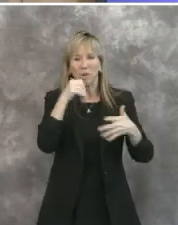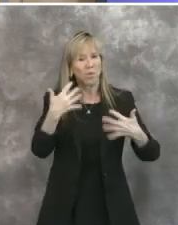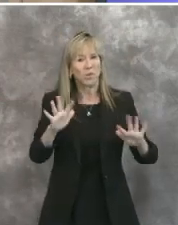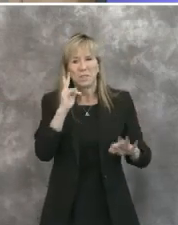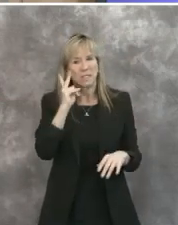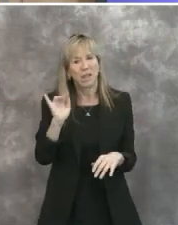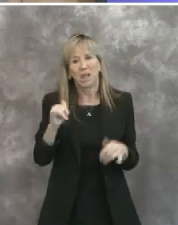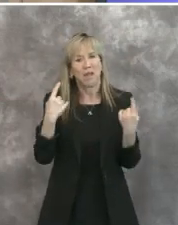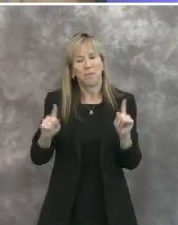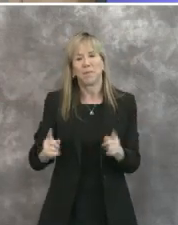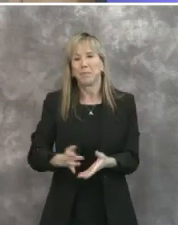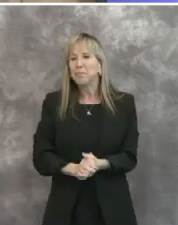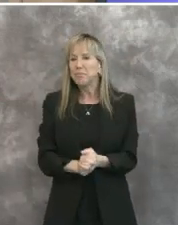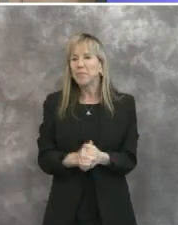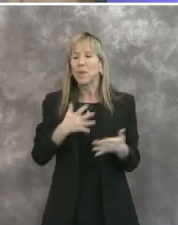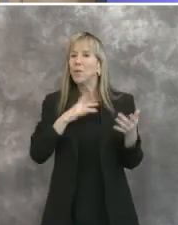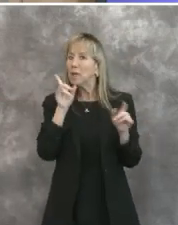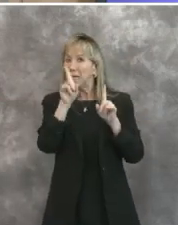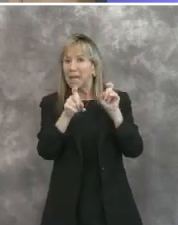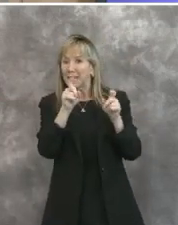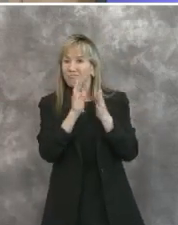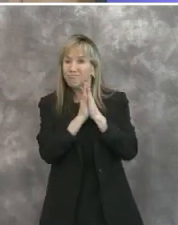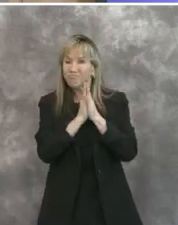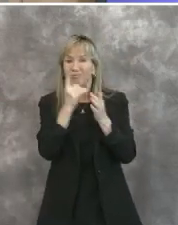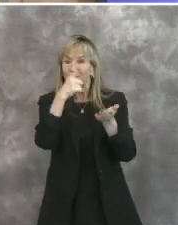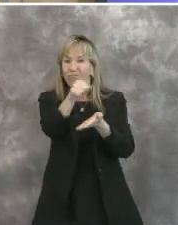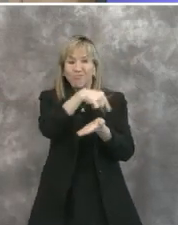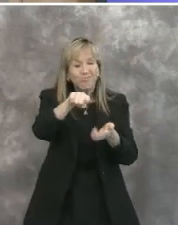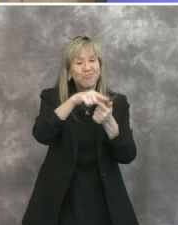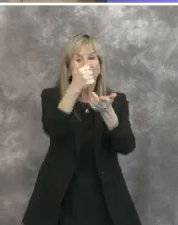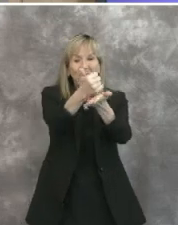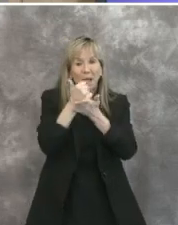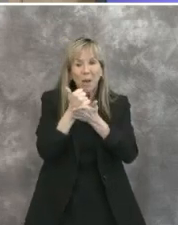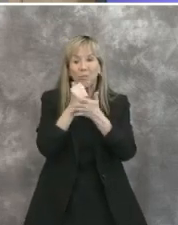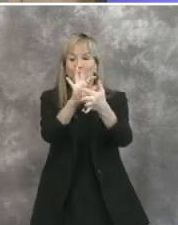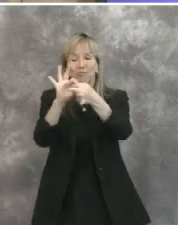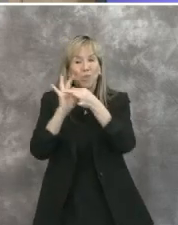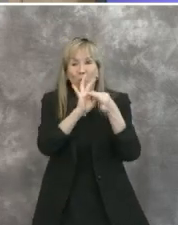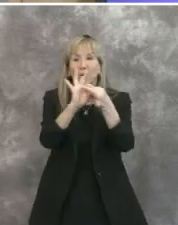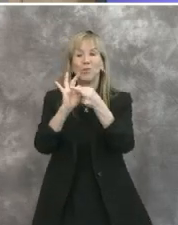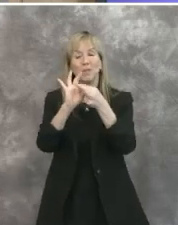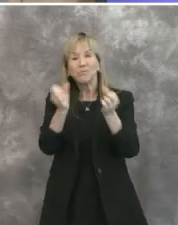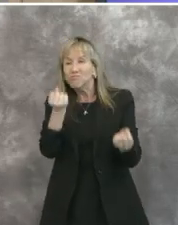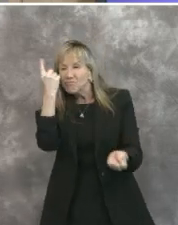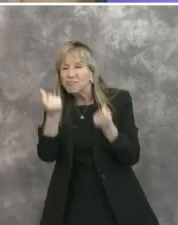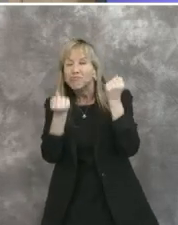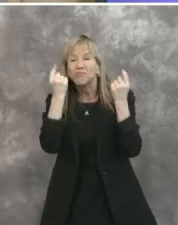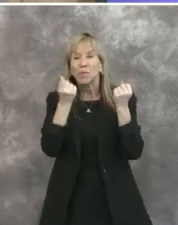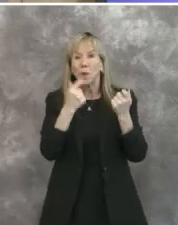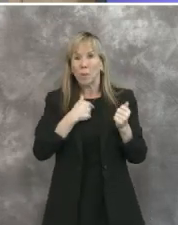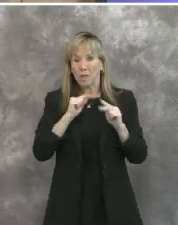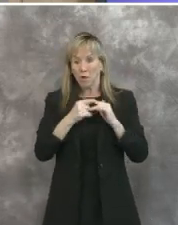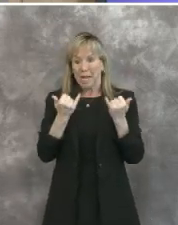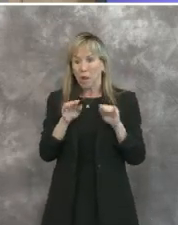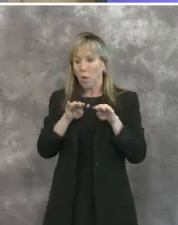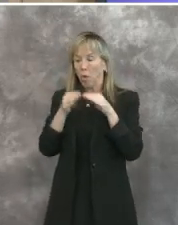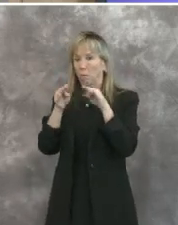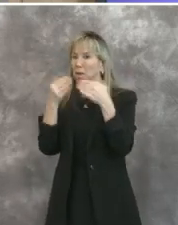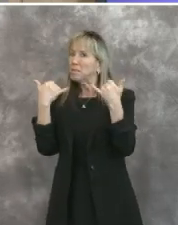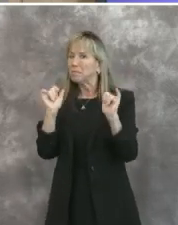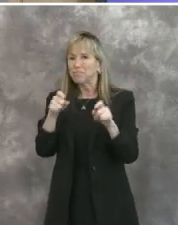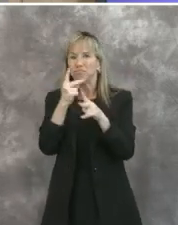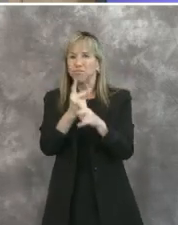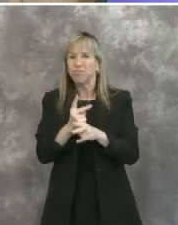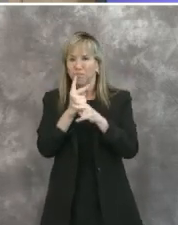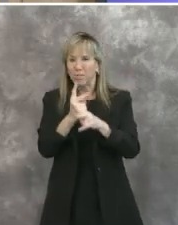backwards. And so we ask for the public's continued help and cooperation and understanding that as we begin to move forward, we must do so